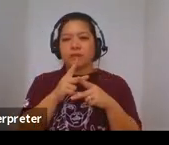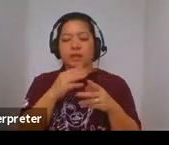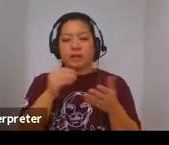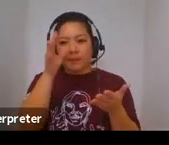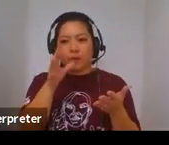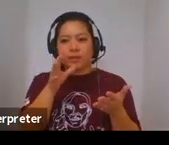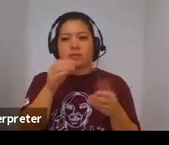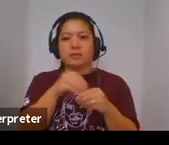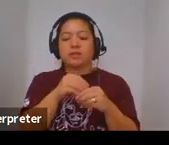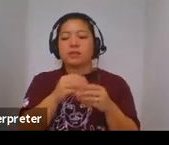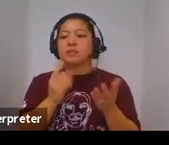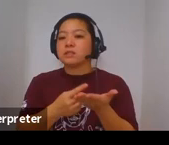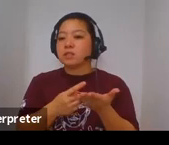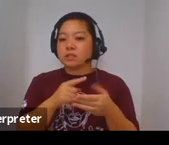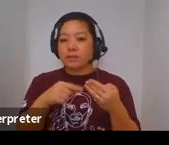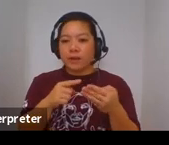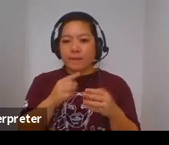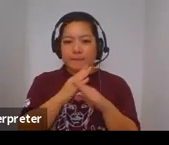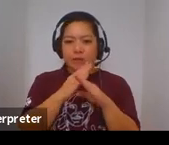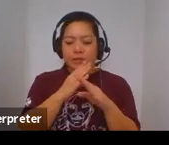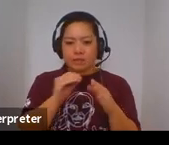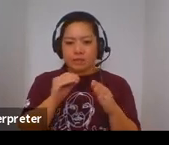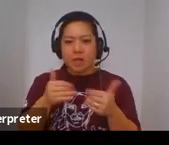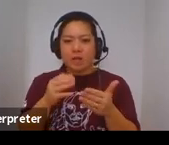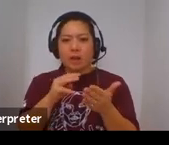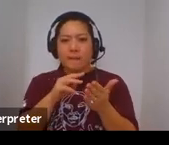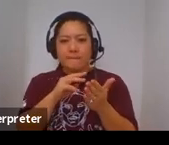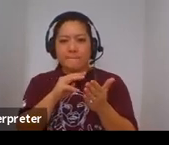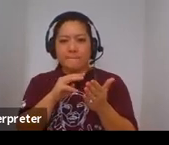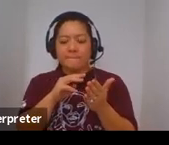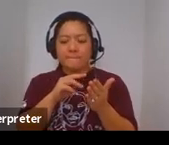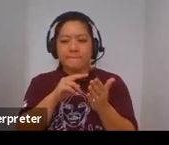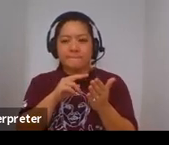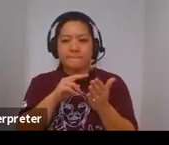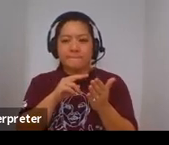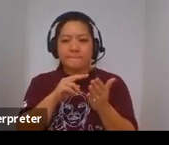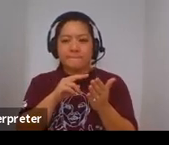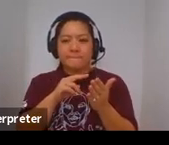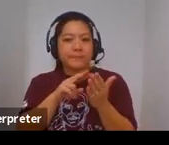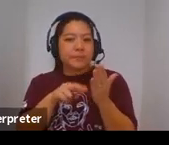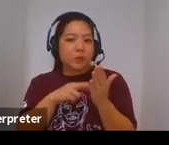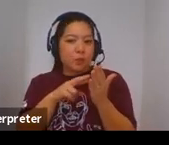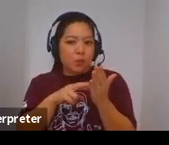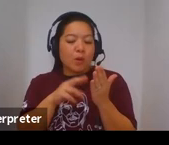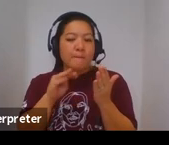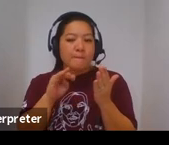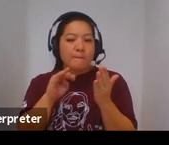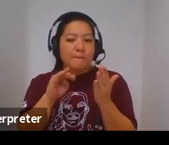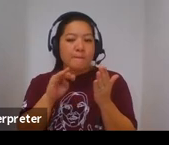in talking about boundaries and talking about how to model those boundaries and talking about how to have these conversations